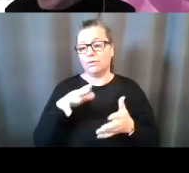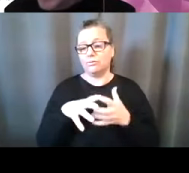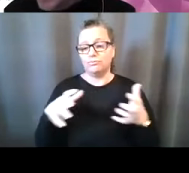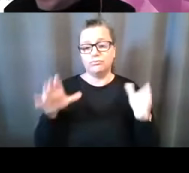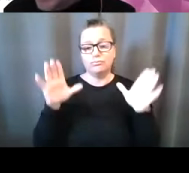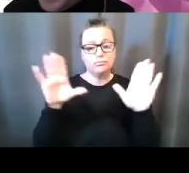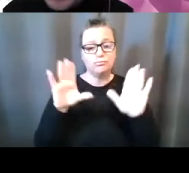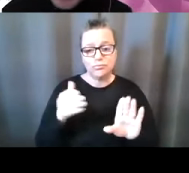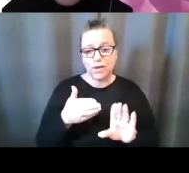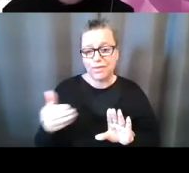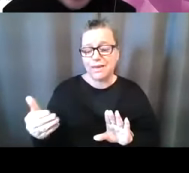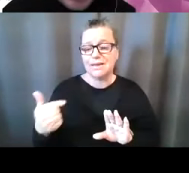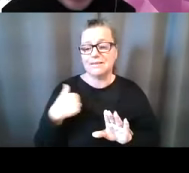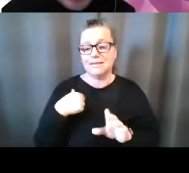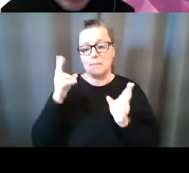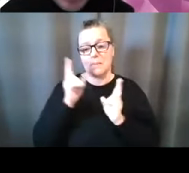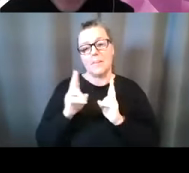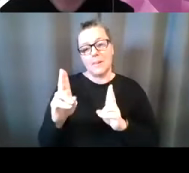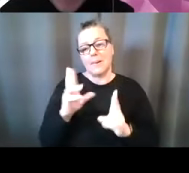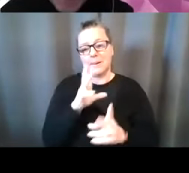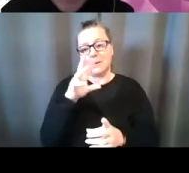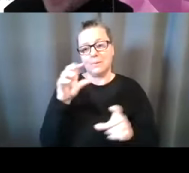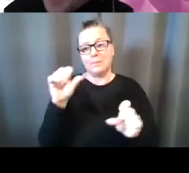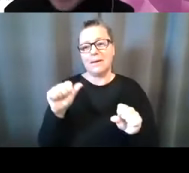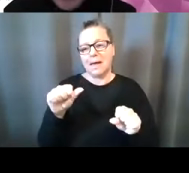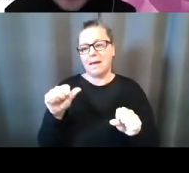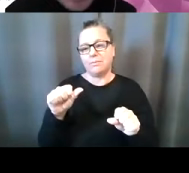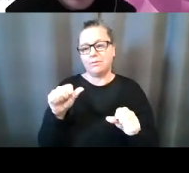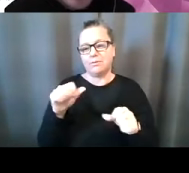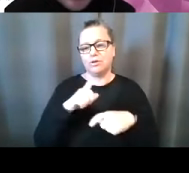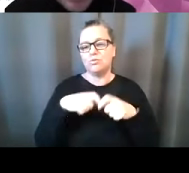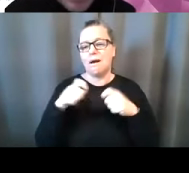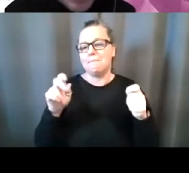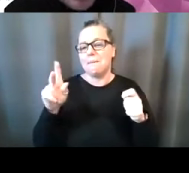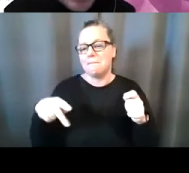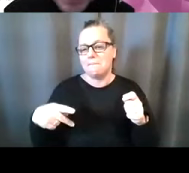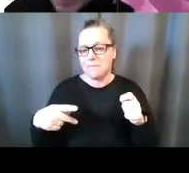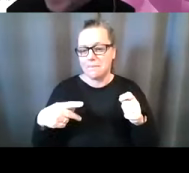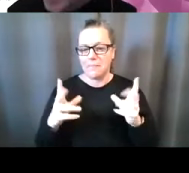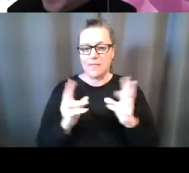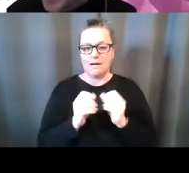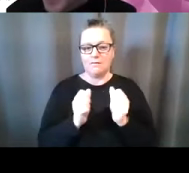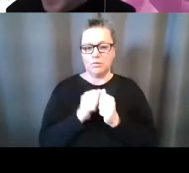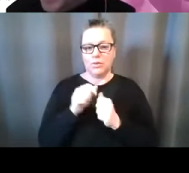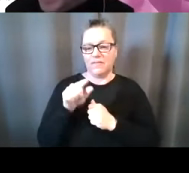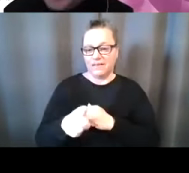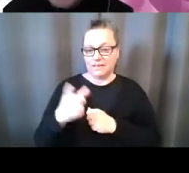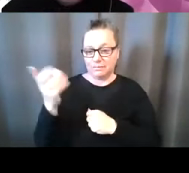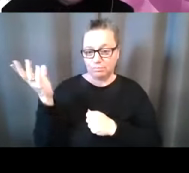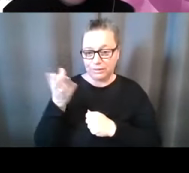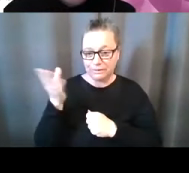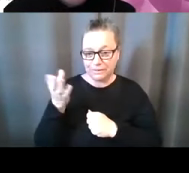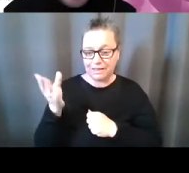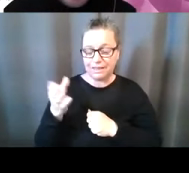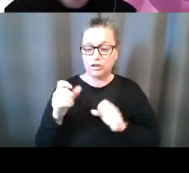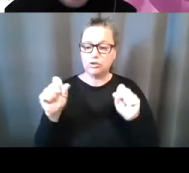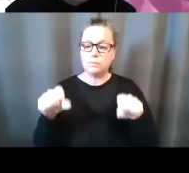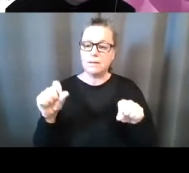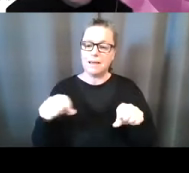so, it's an honor to be able to kind of wrap up the conference with this presentation and be able to tell